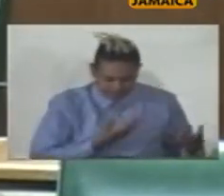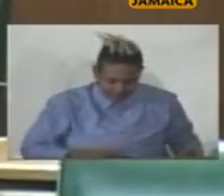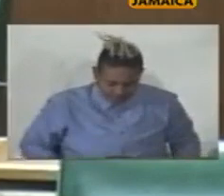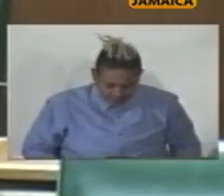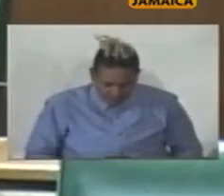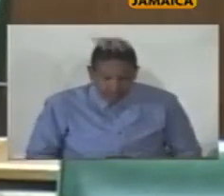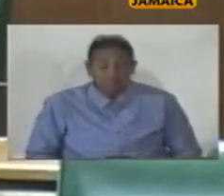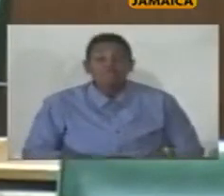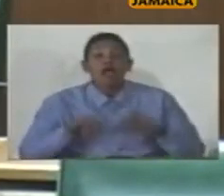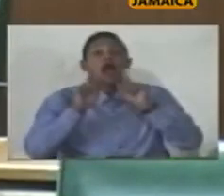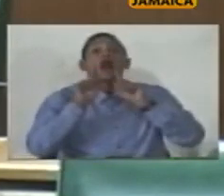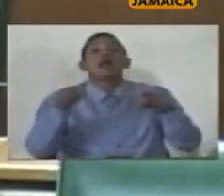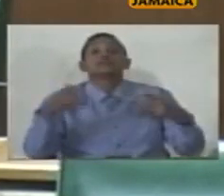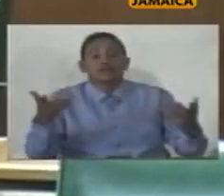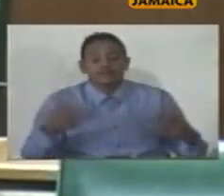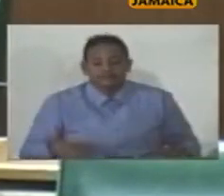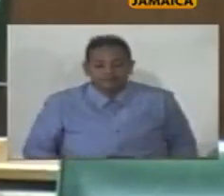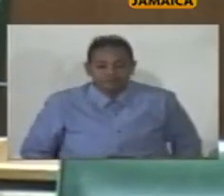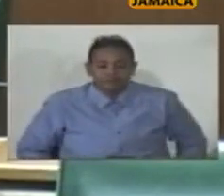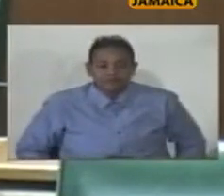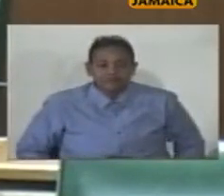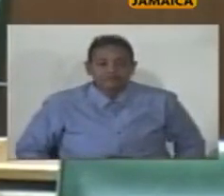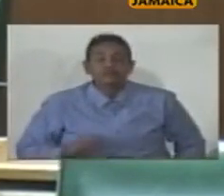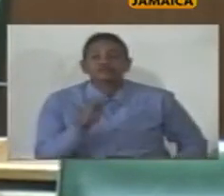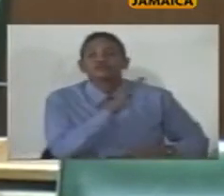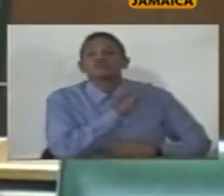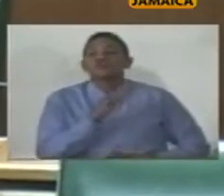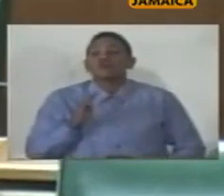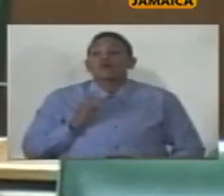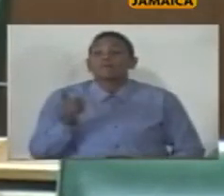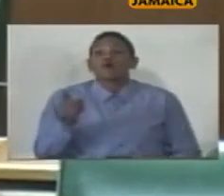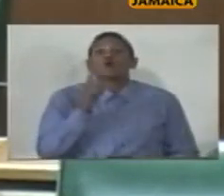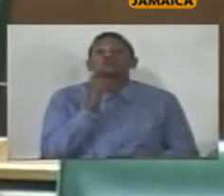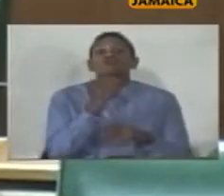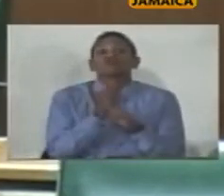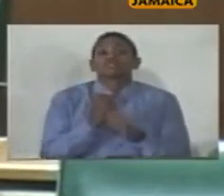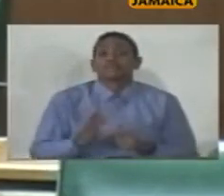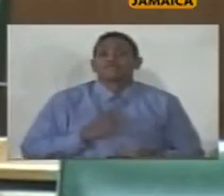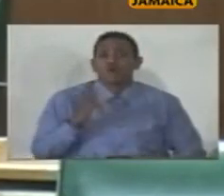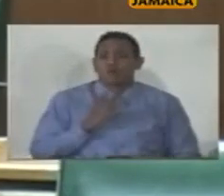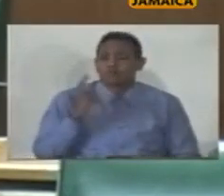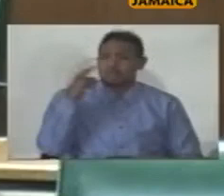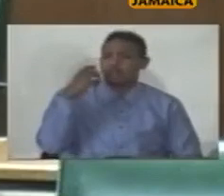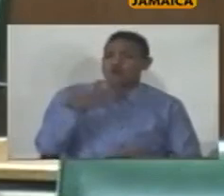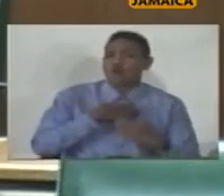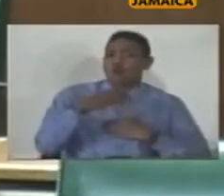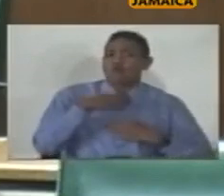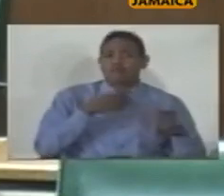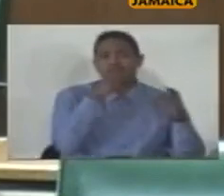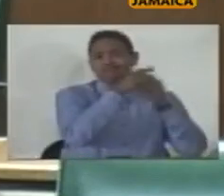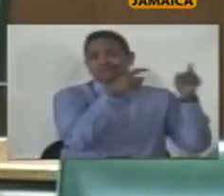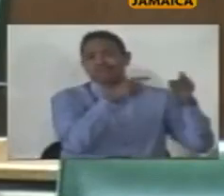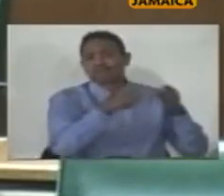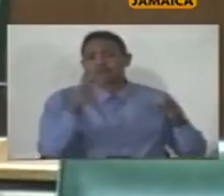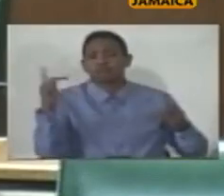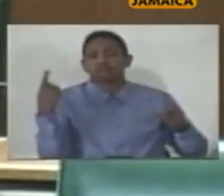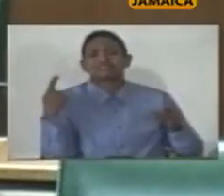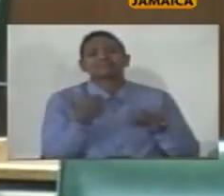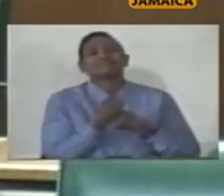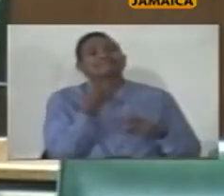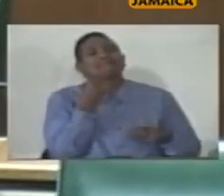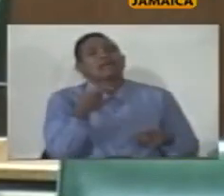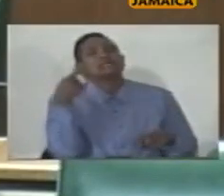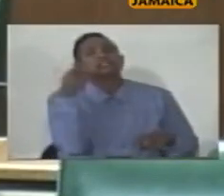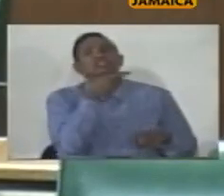The answer: the board had received formal complaints against the principal alleging that she